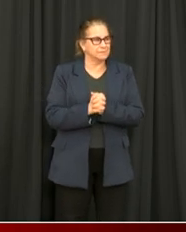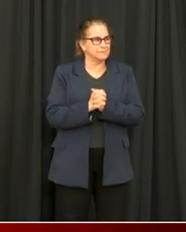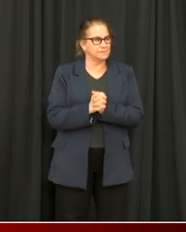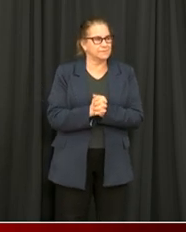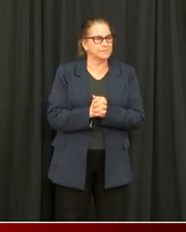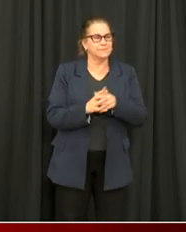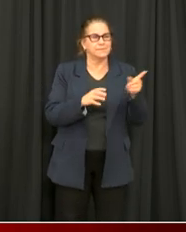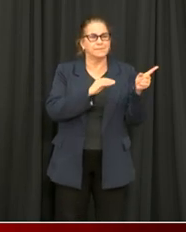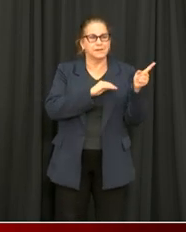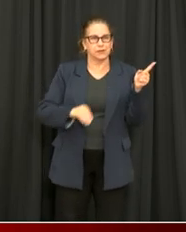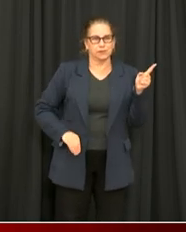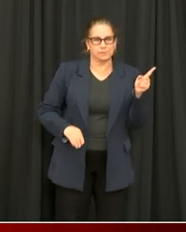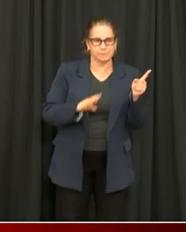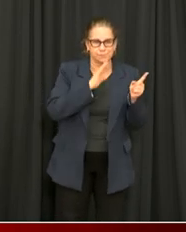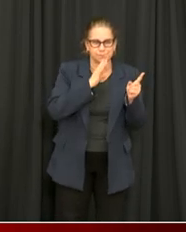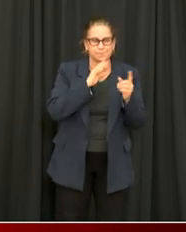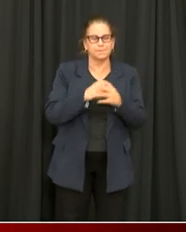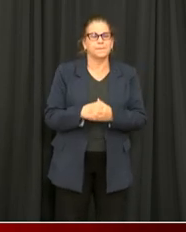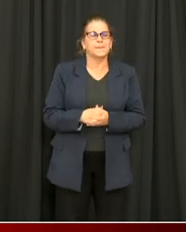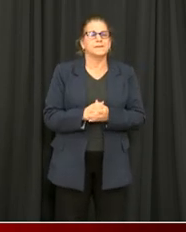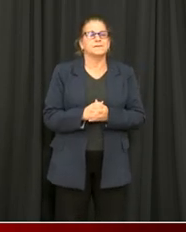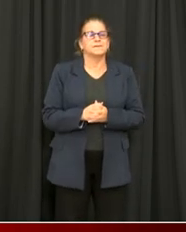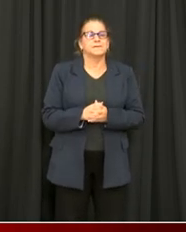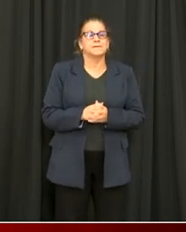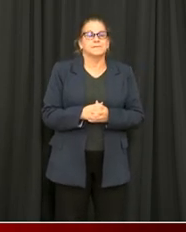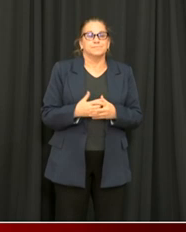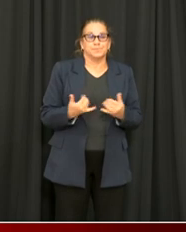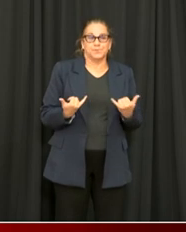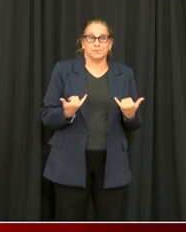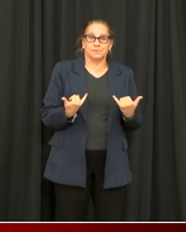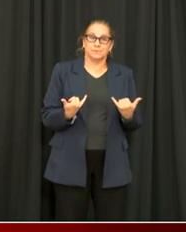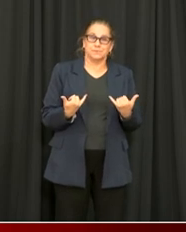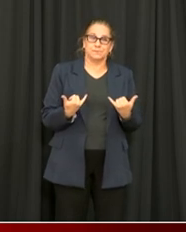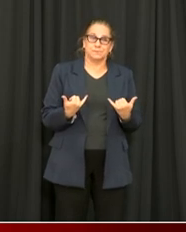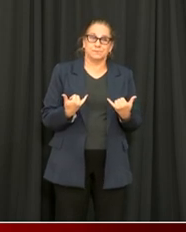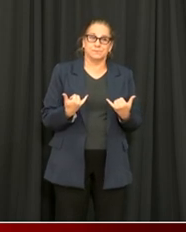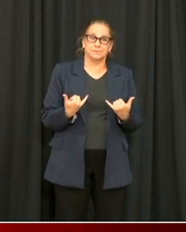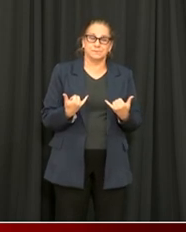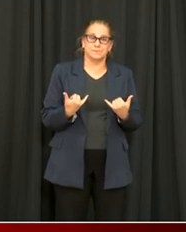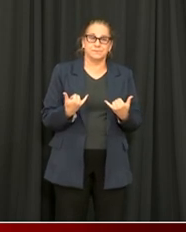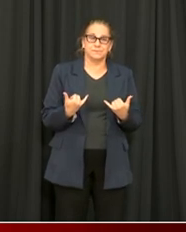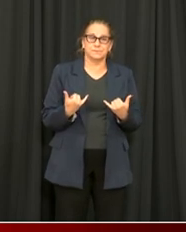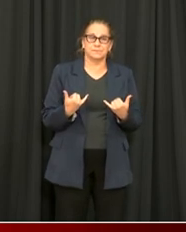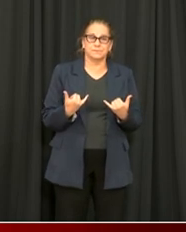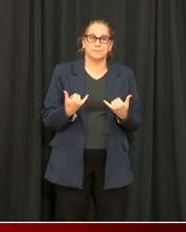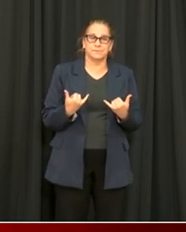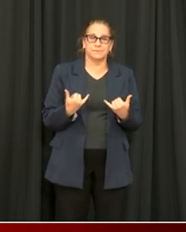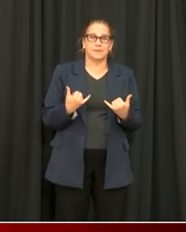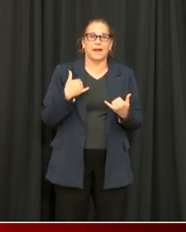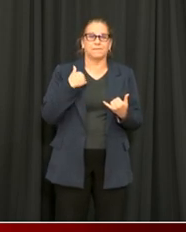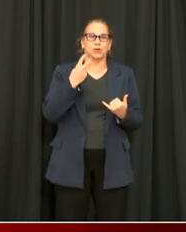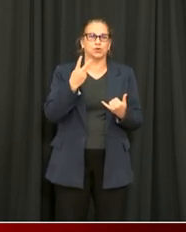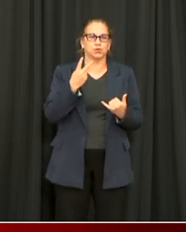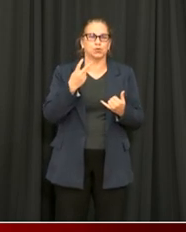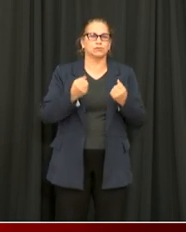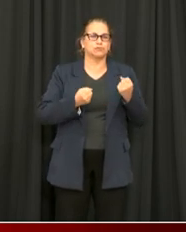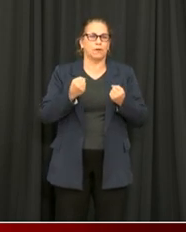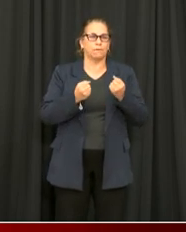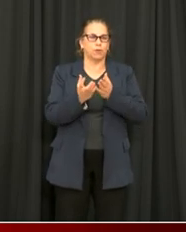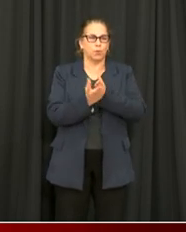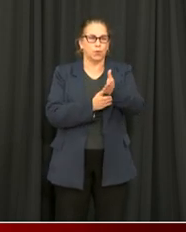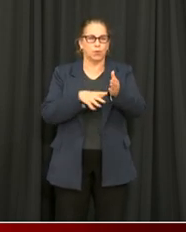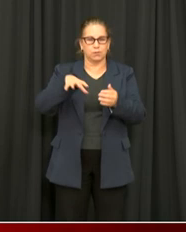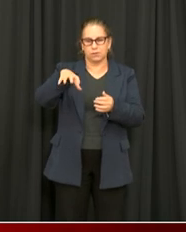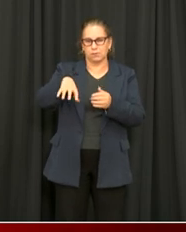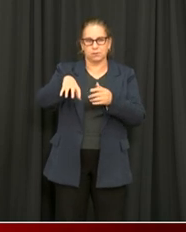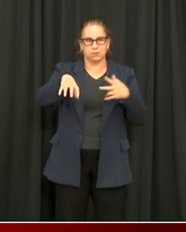So for today, we'll be using the 2 drive-up sites. All of the testing is done outside, and